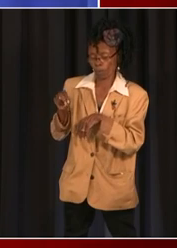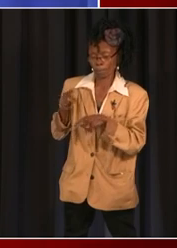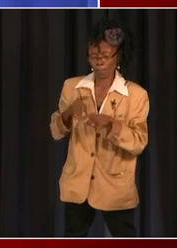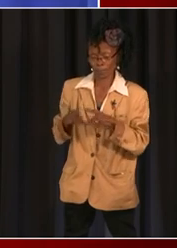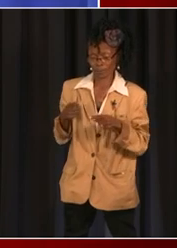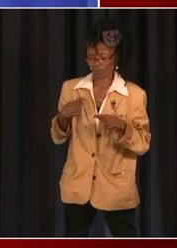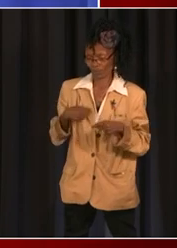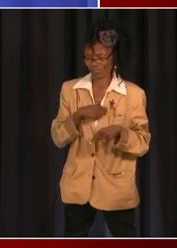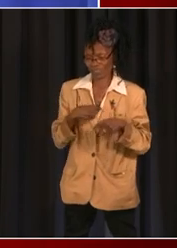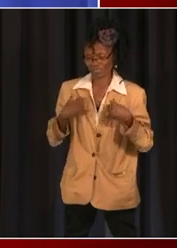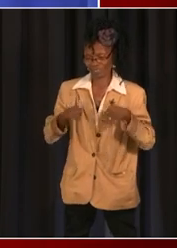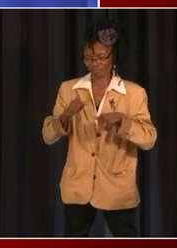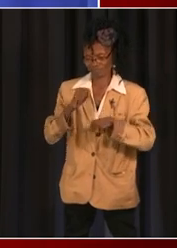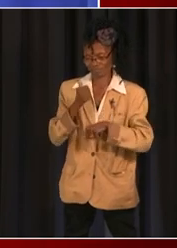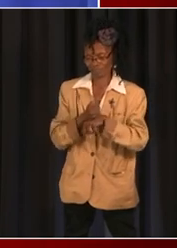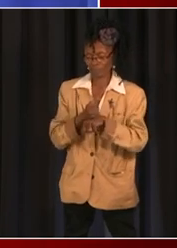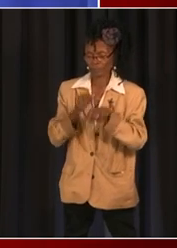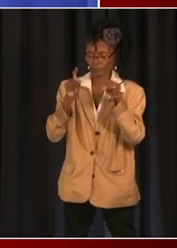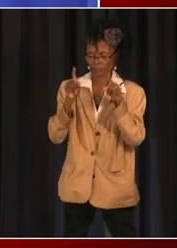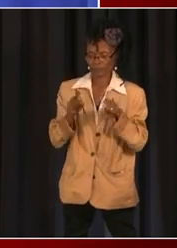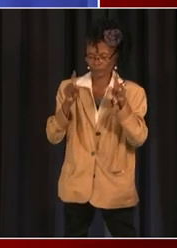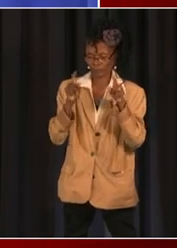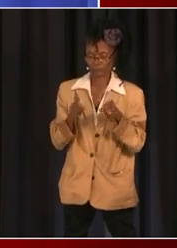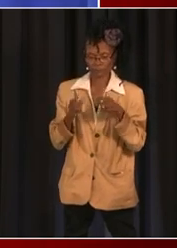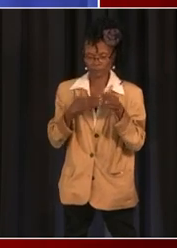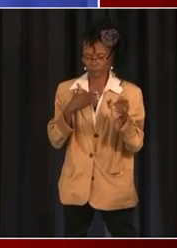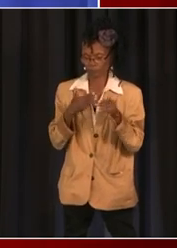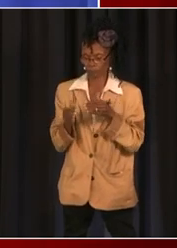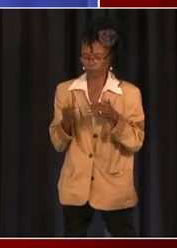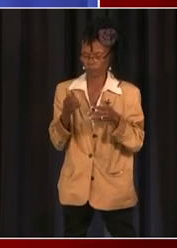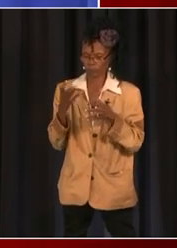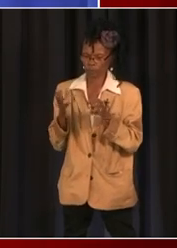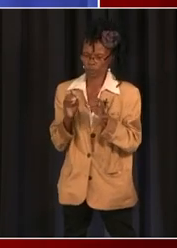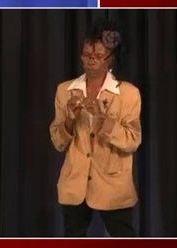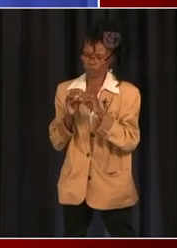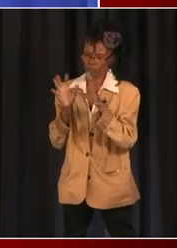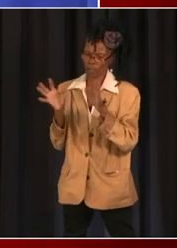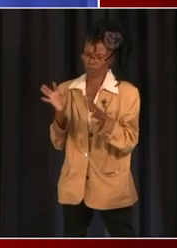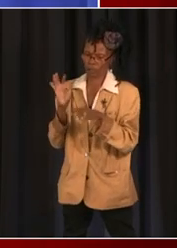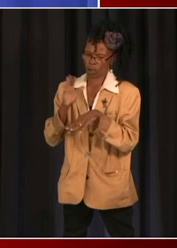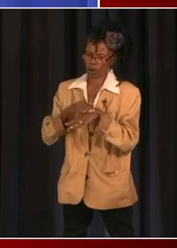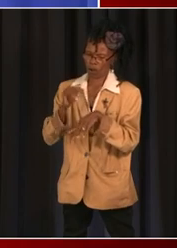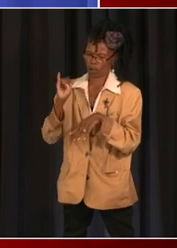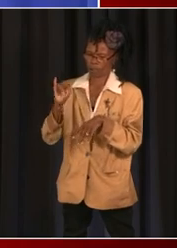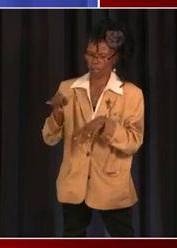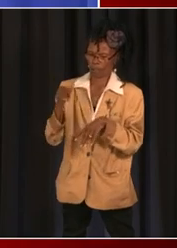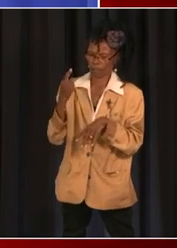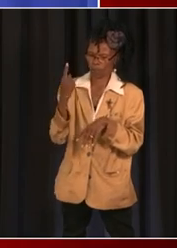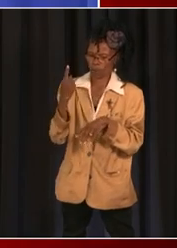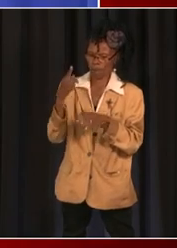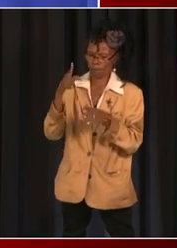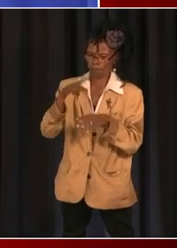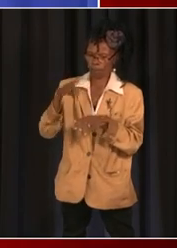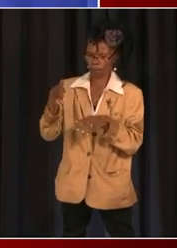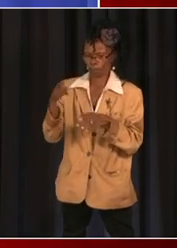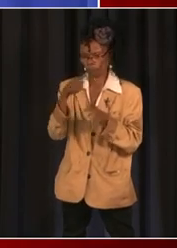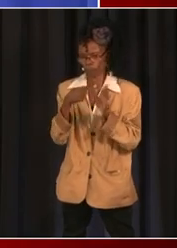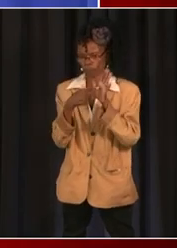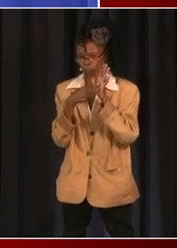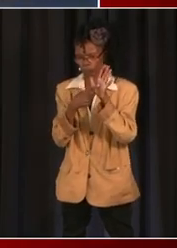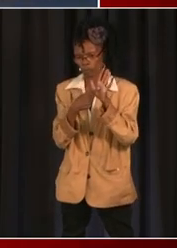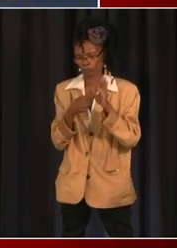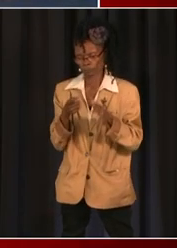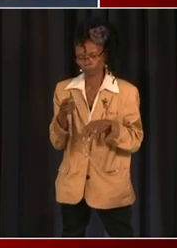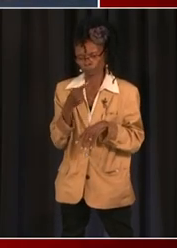then just to clarify the difference between this document that we were handed and the PowerPoint, the one thing that I see, Dr.